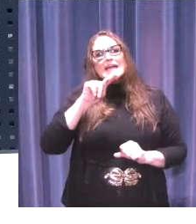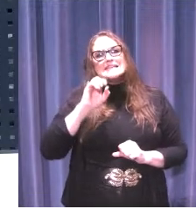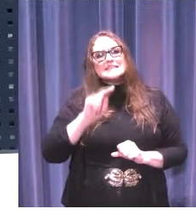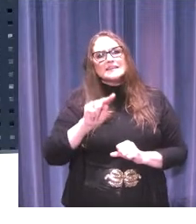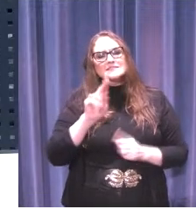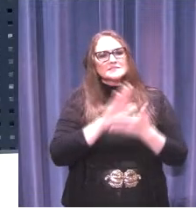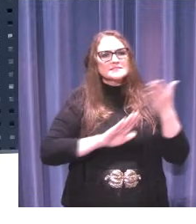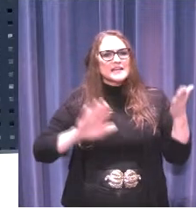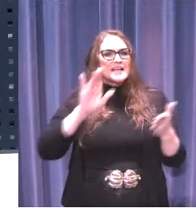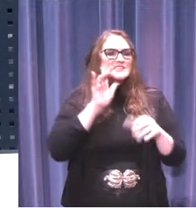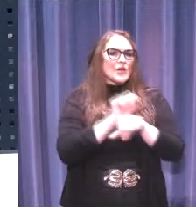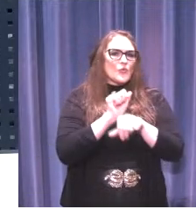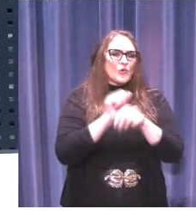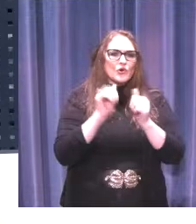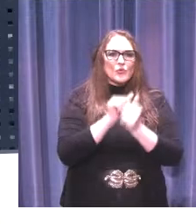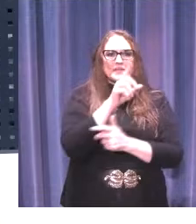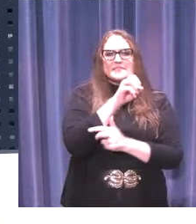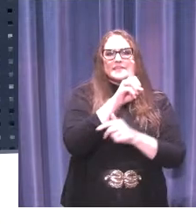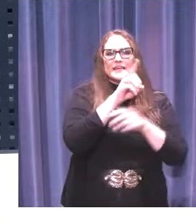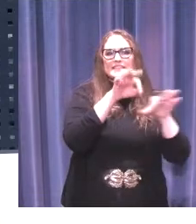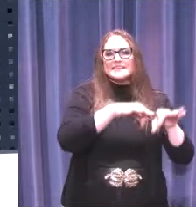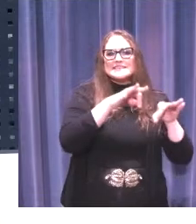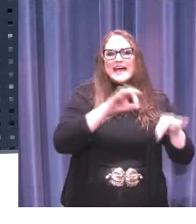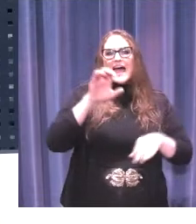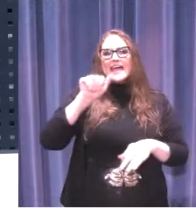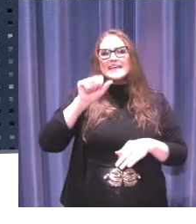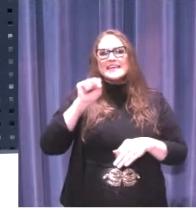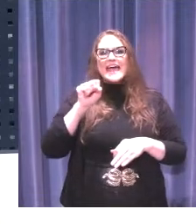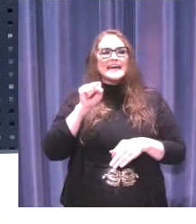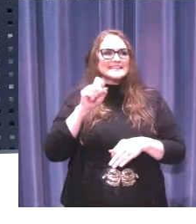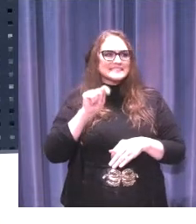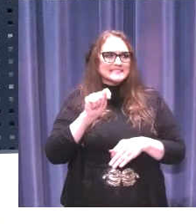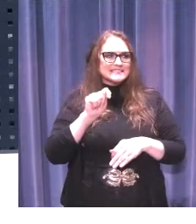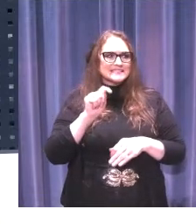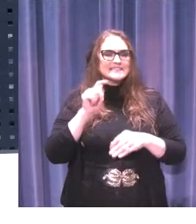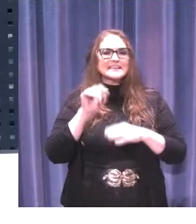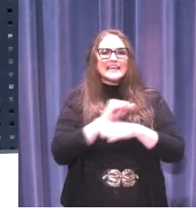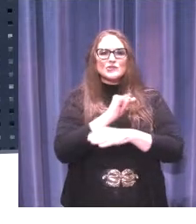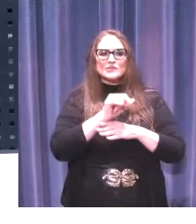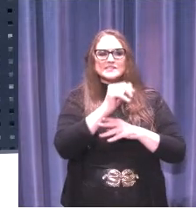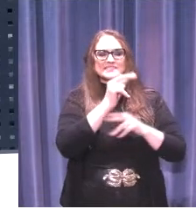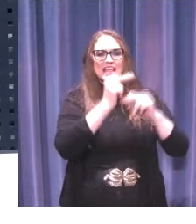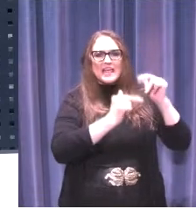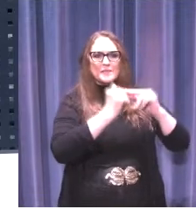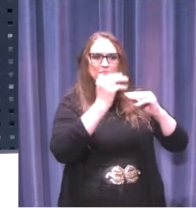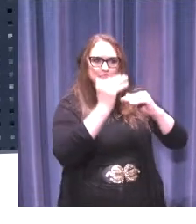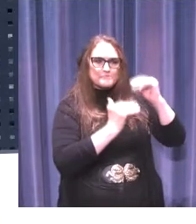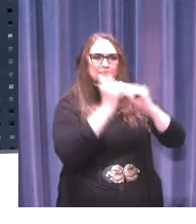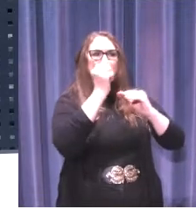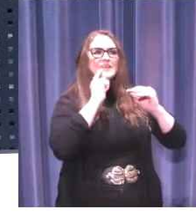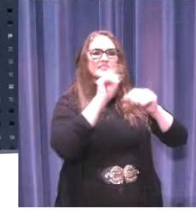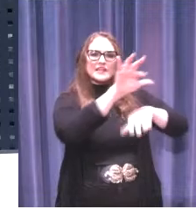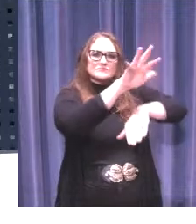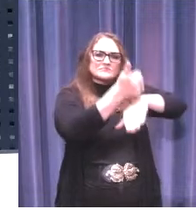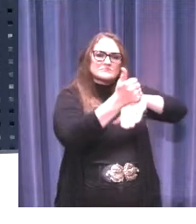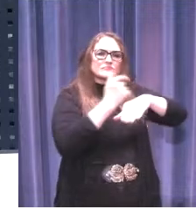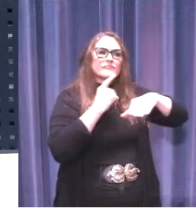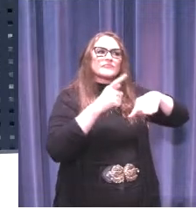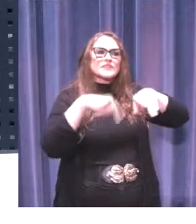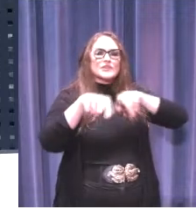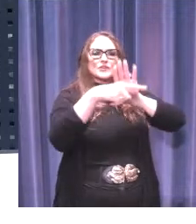I worked with the die-cast industry, and they built a building and they equipped it on the campus to train